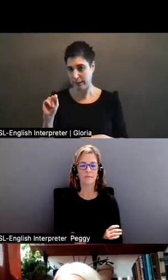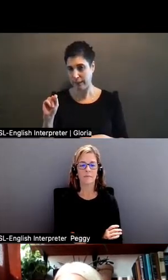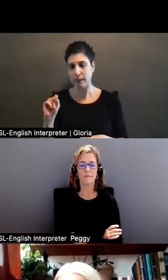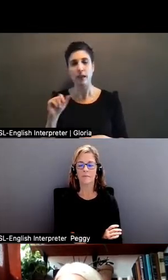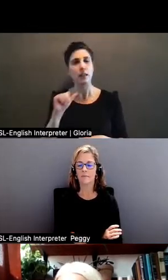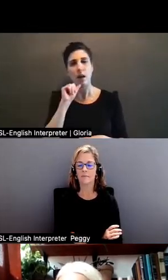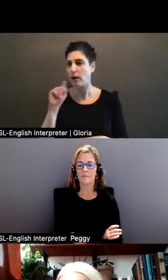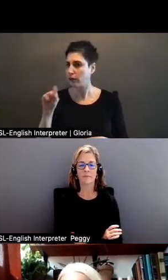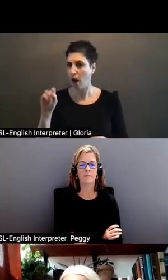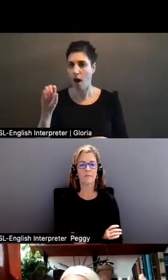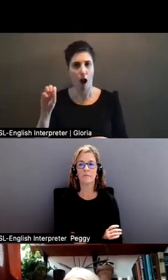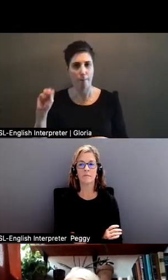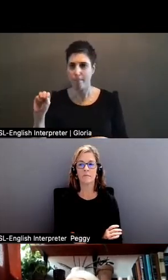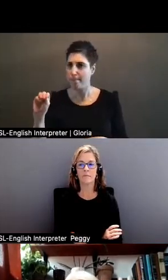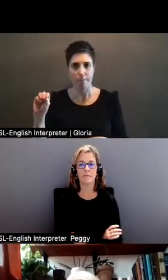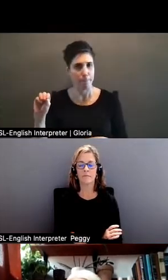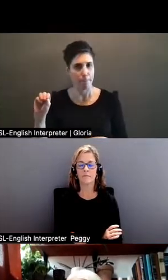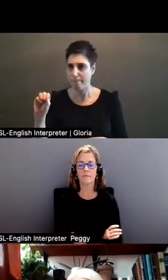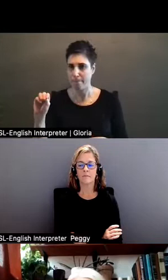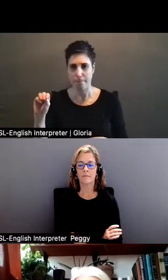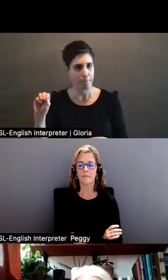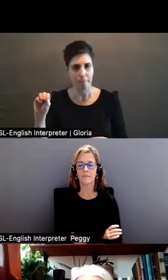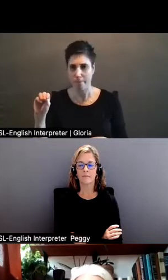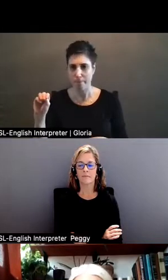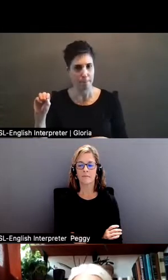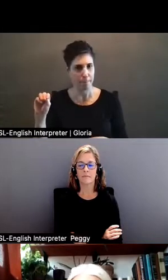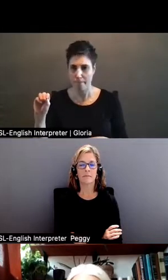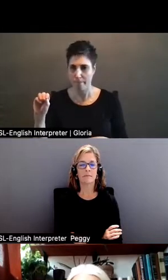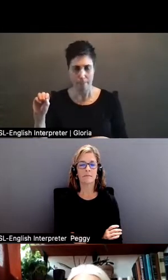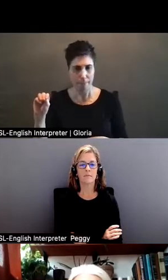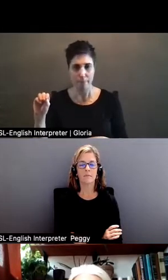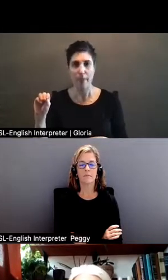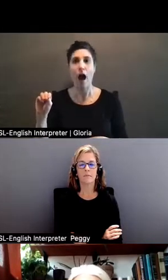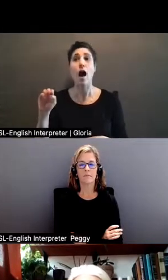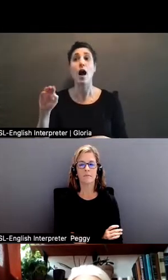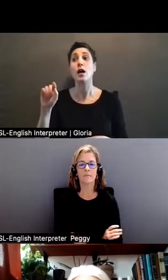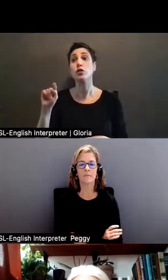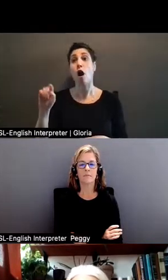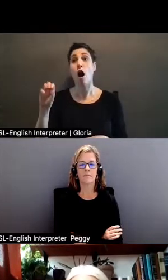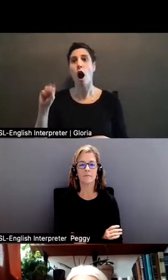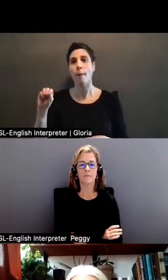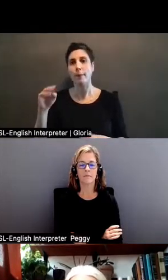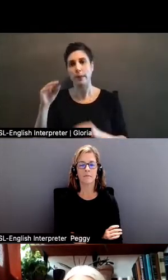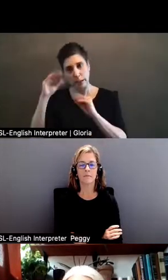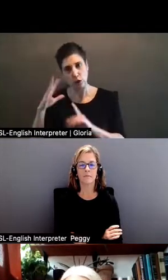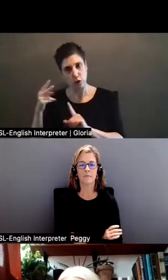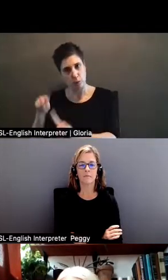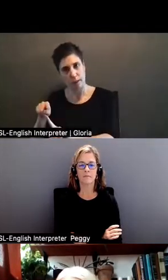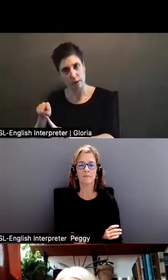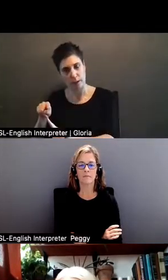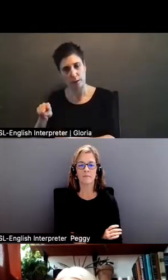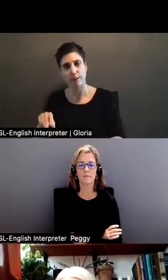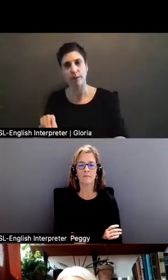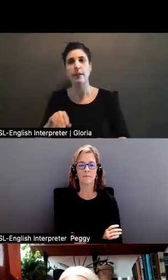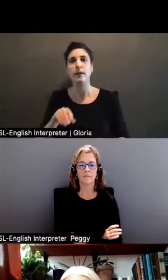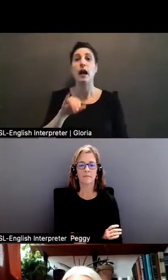Kahoot.com, because that is the teacher or the host perspective. So we'll just get one or two people in here.